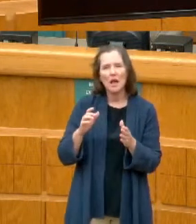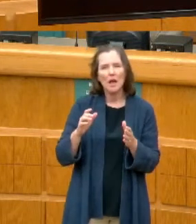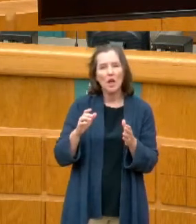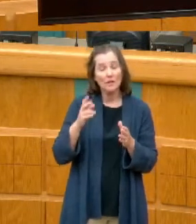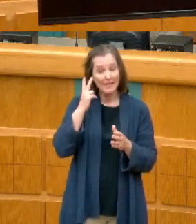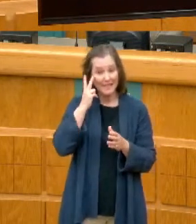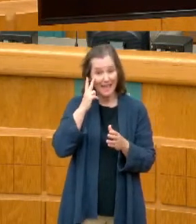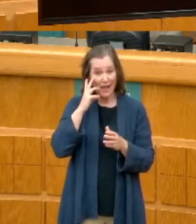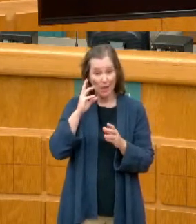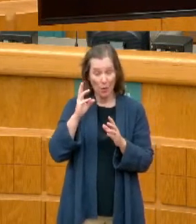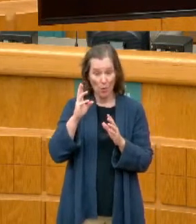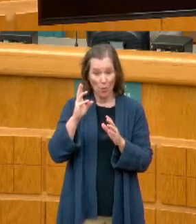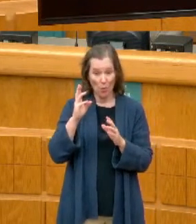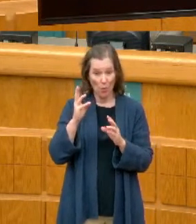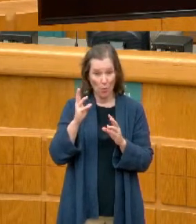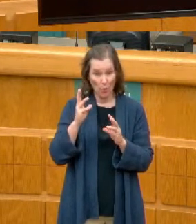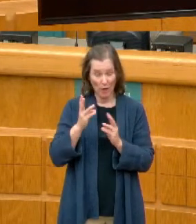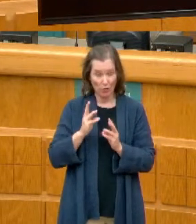in January where we had